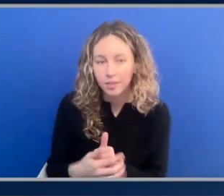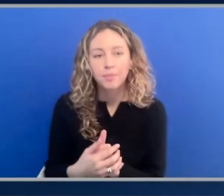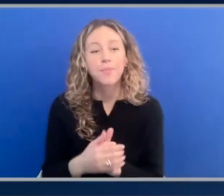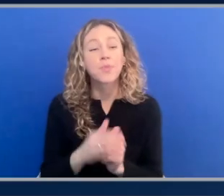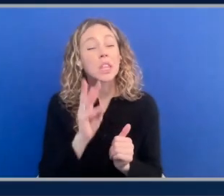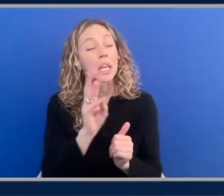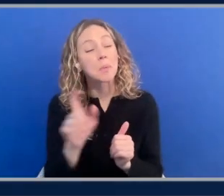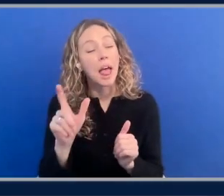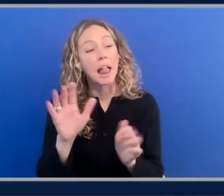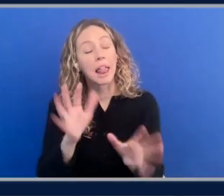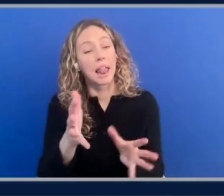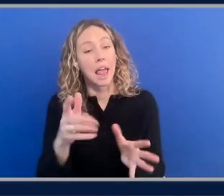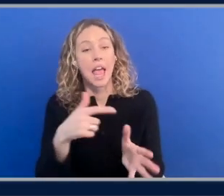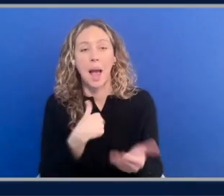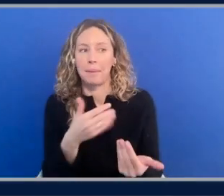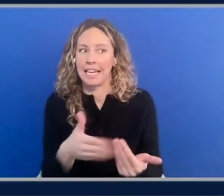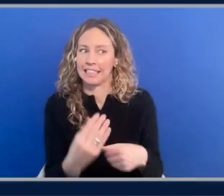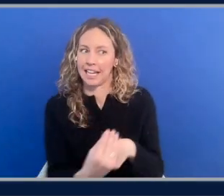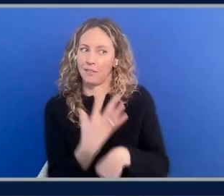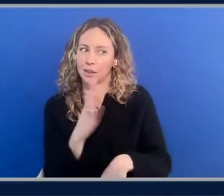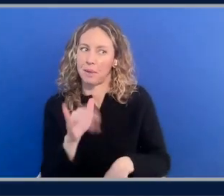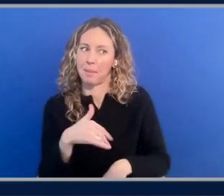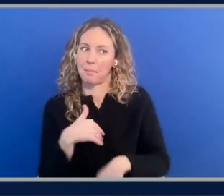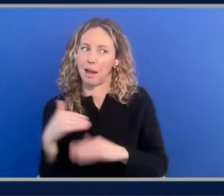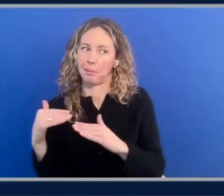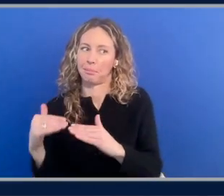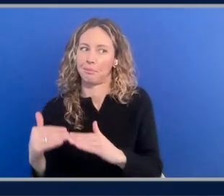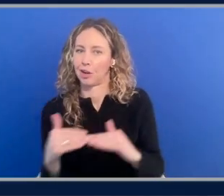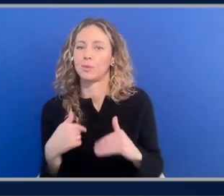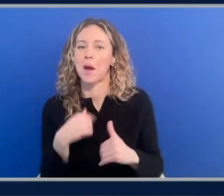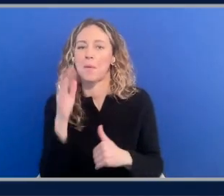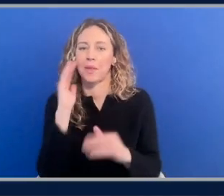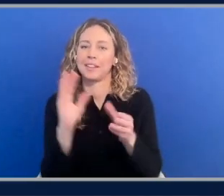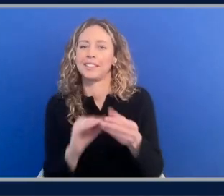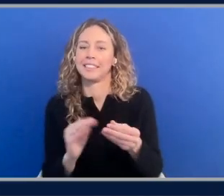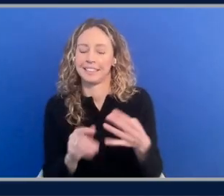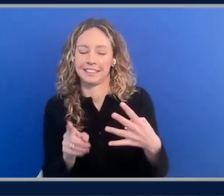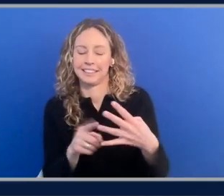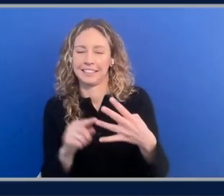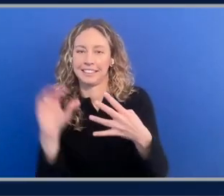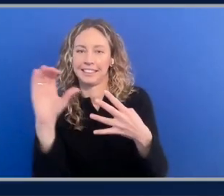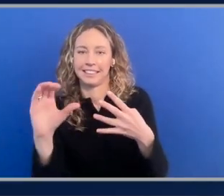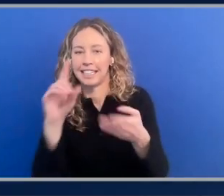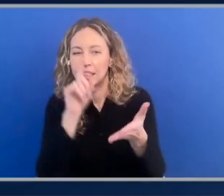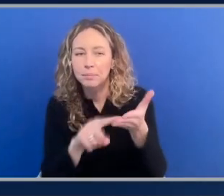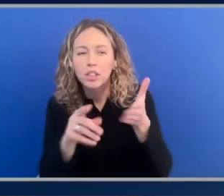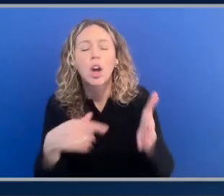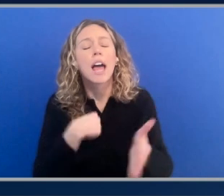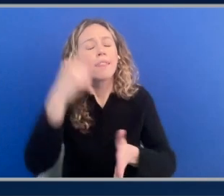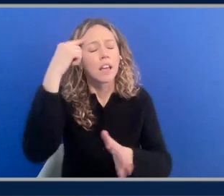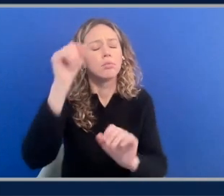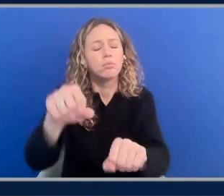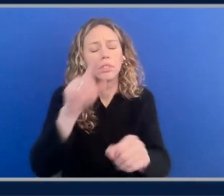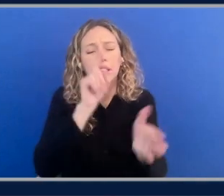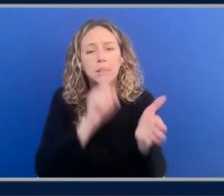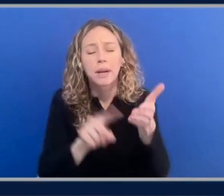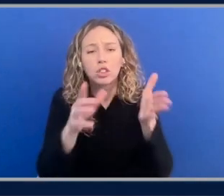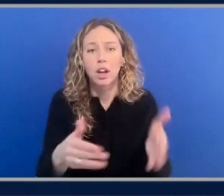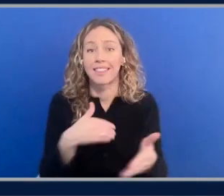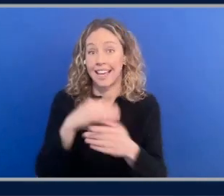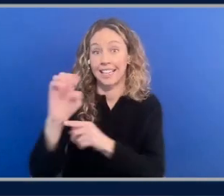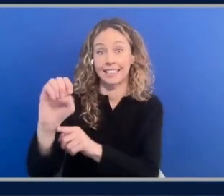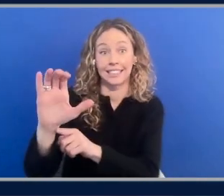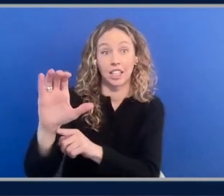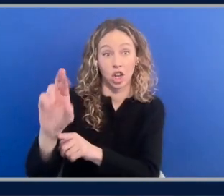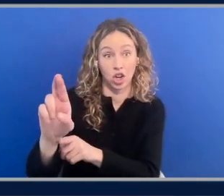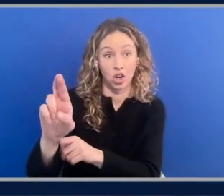Well, I'm easily influenced by my peers, so I'm gonna say it is inspector, and I think it is inspector. There was a particular keyword around ECR, and I know